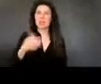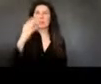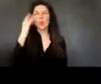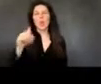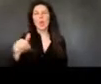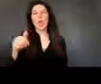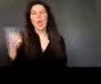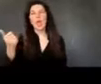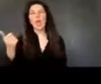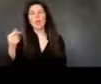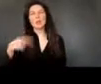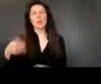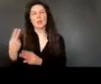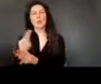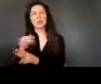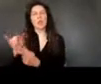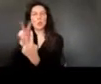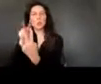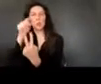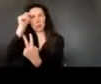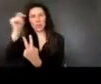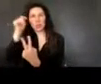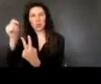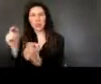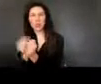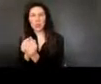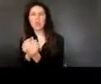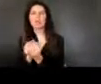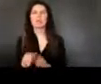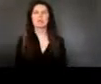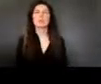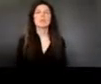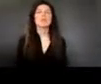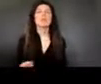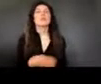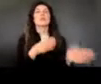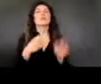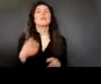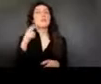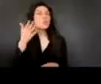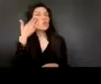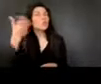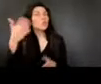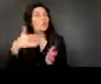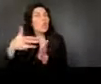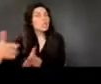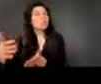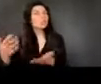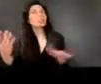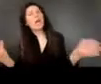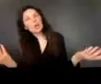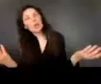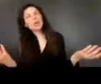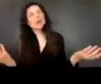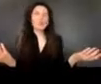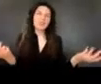theories, why we use them together. As further studies, again, considering all of this, it